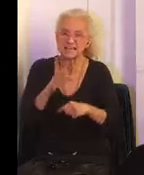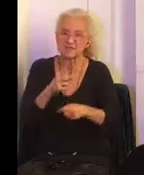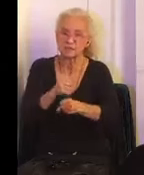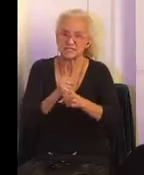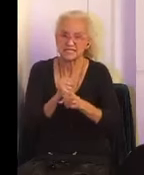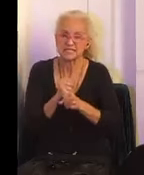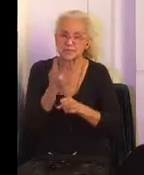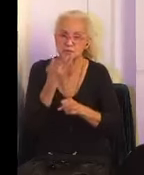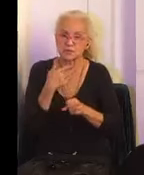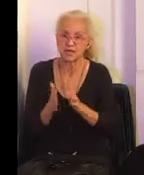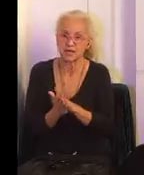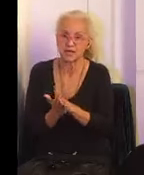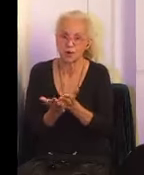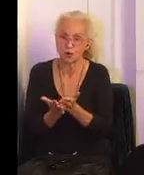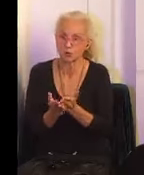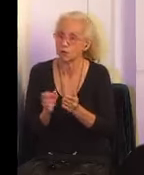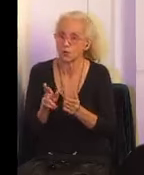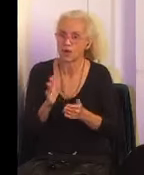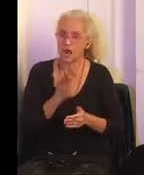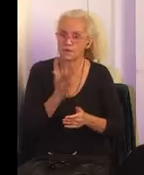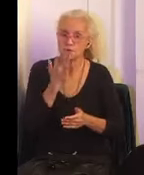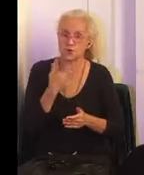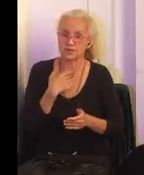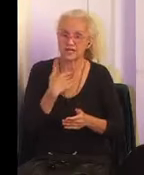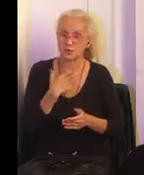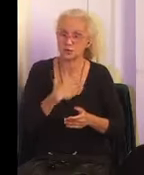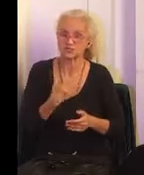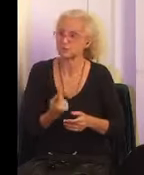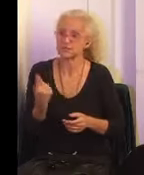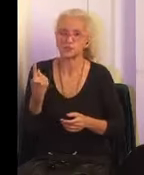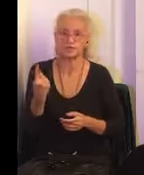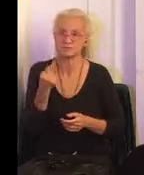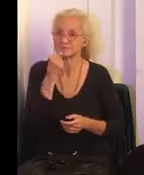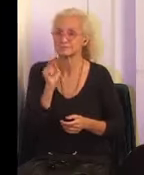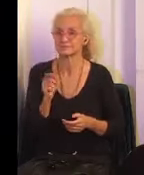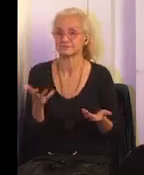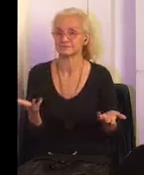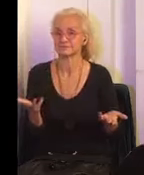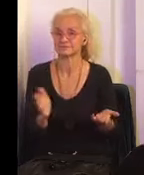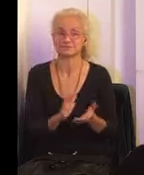birthday cards or a happy birthday wish from anyone.